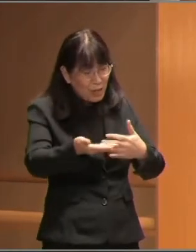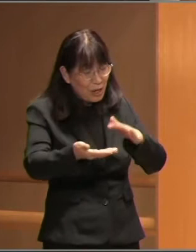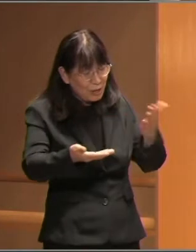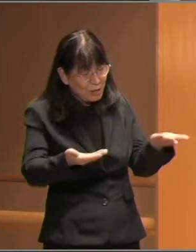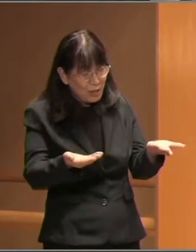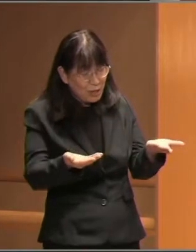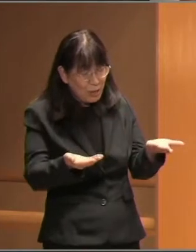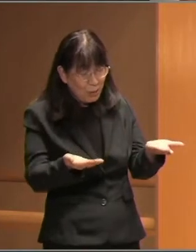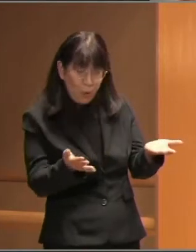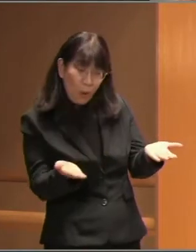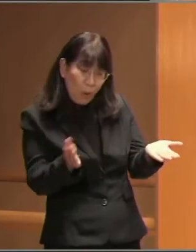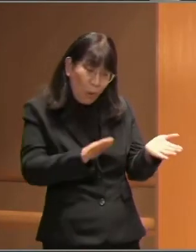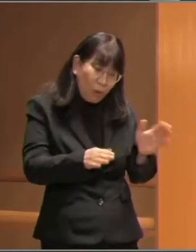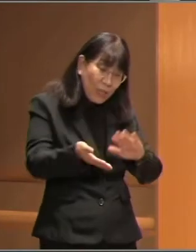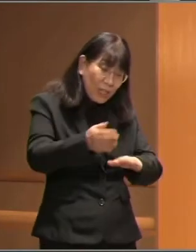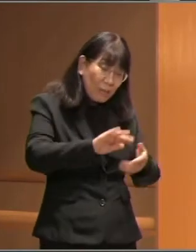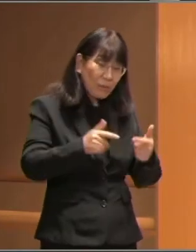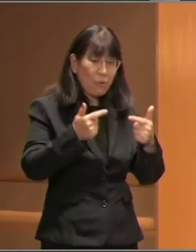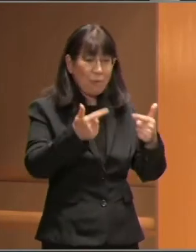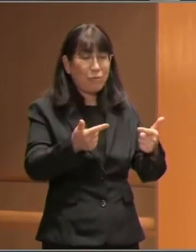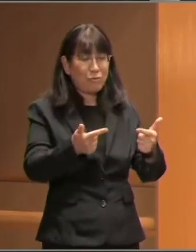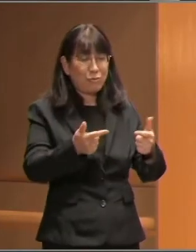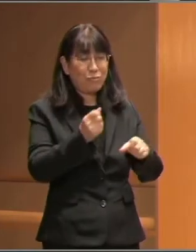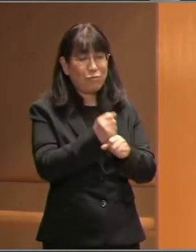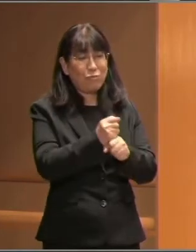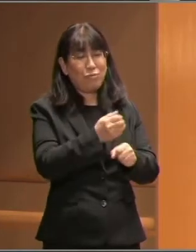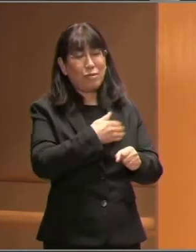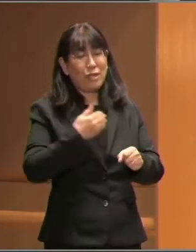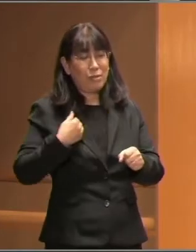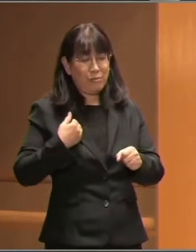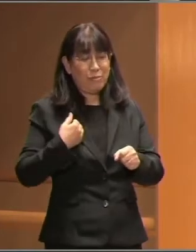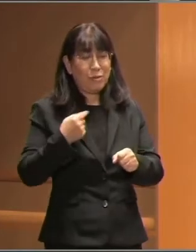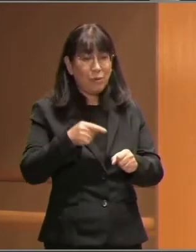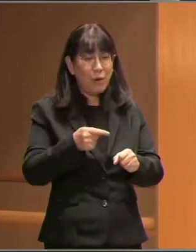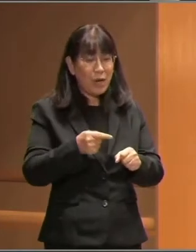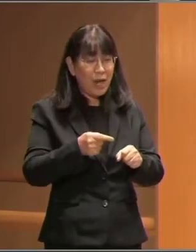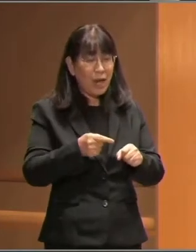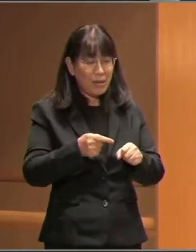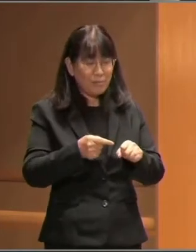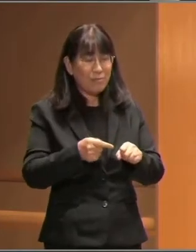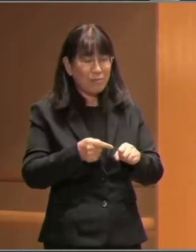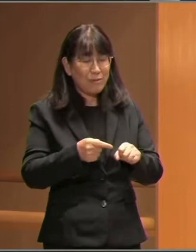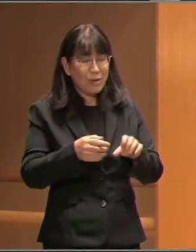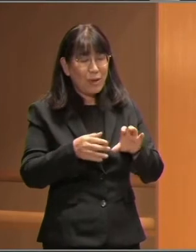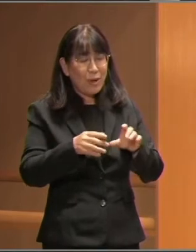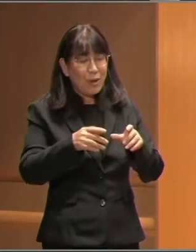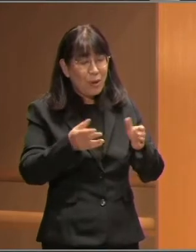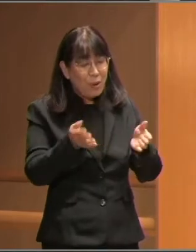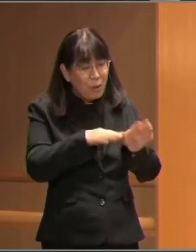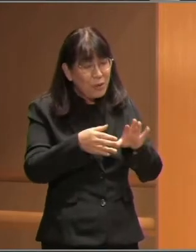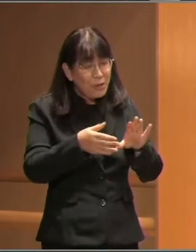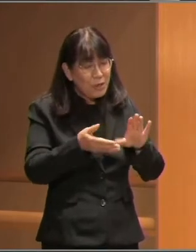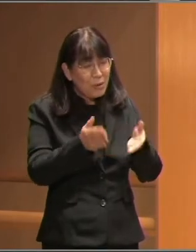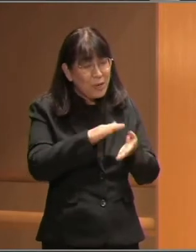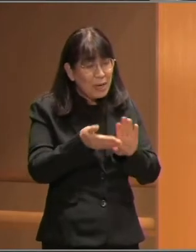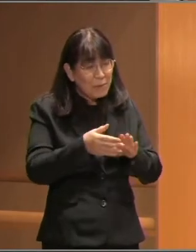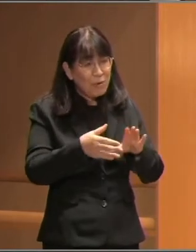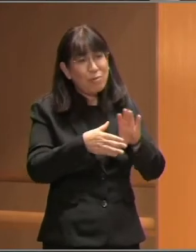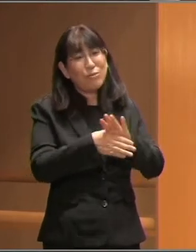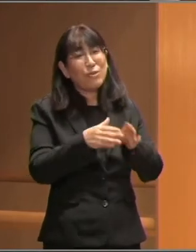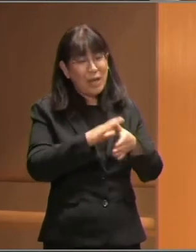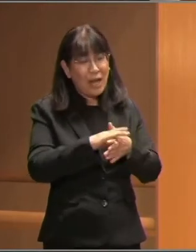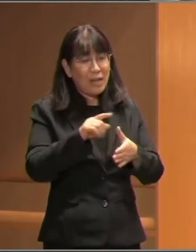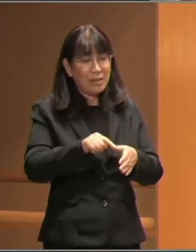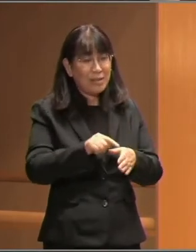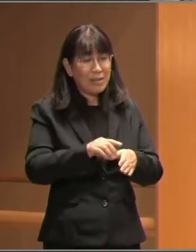this. This is the deployment diagram, and if you fold as instructed, you can make a bus. That's very interesting